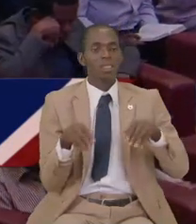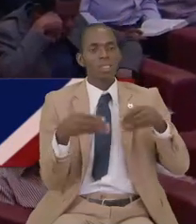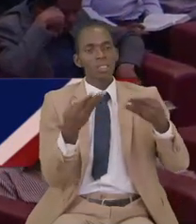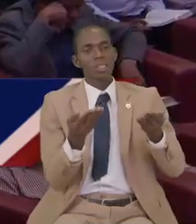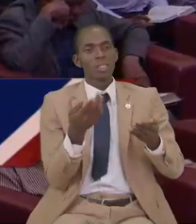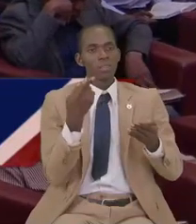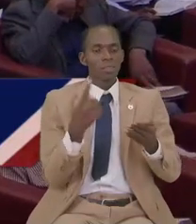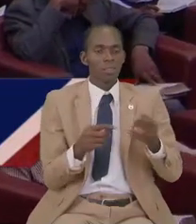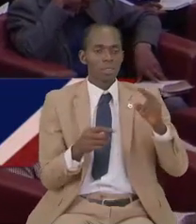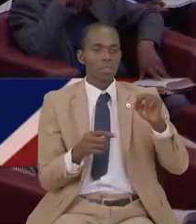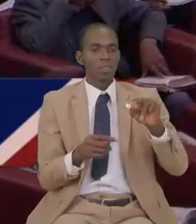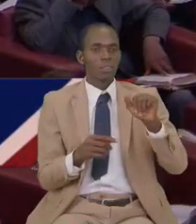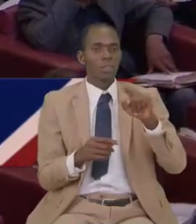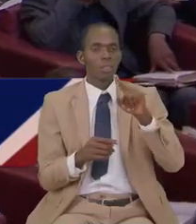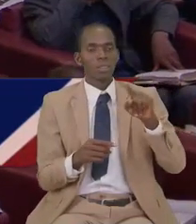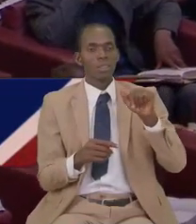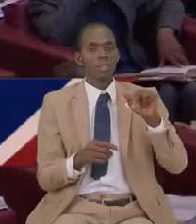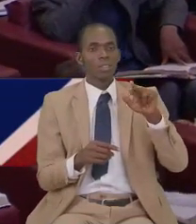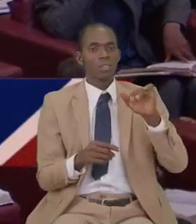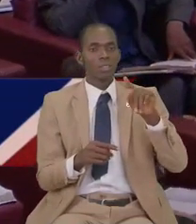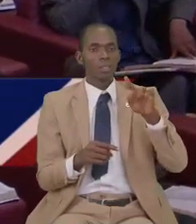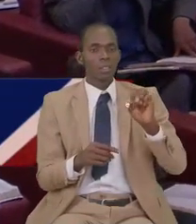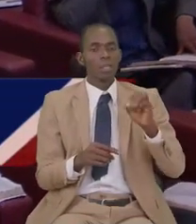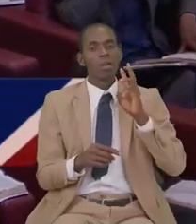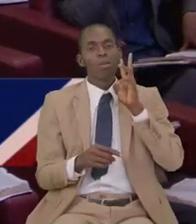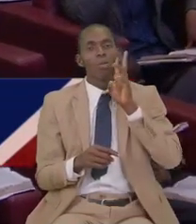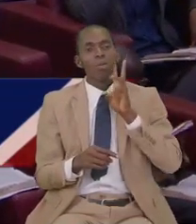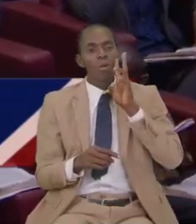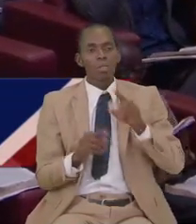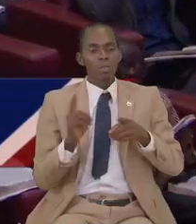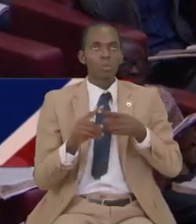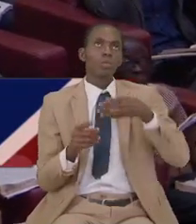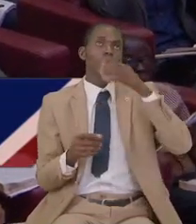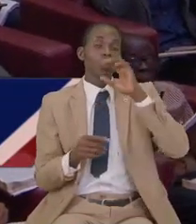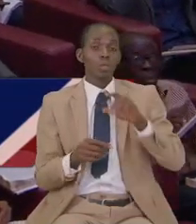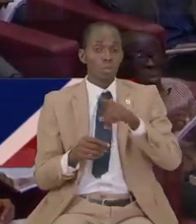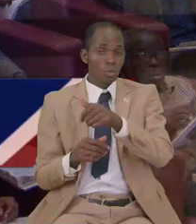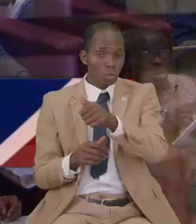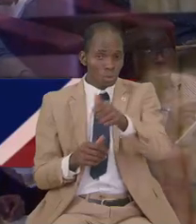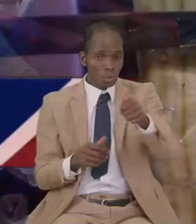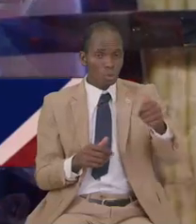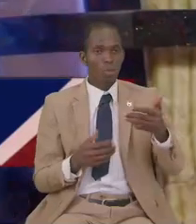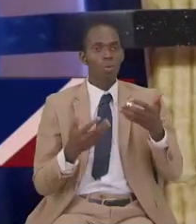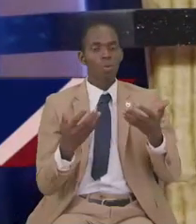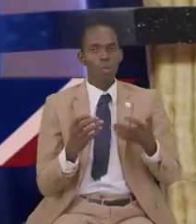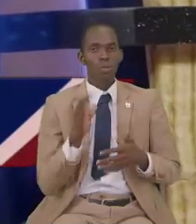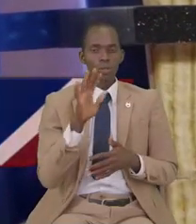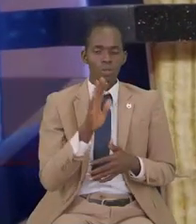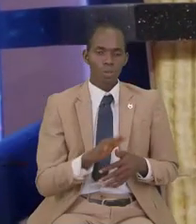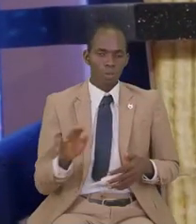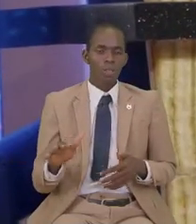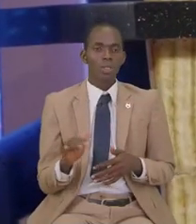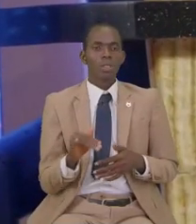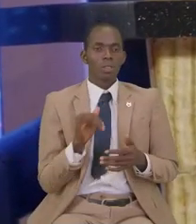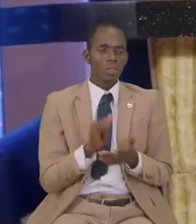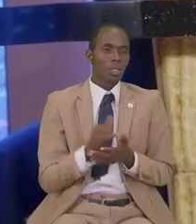Nazarites wine to drink. Even you yourselves, I wanted your children to be clean, to be pure,